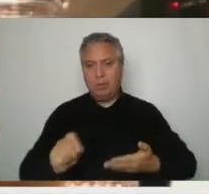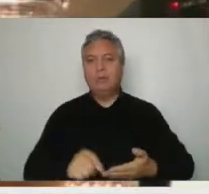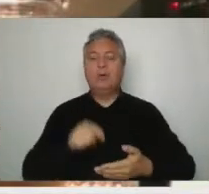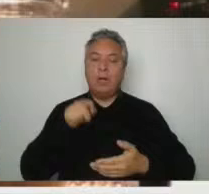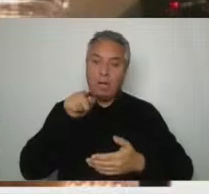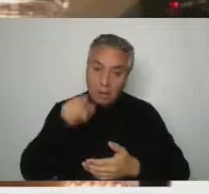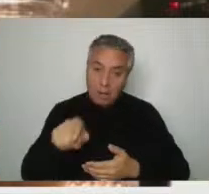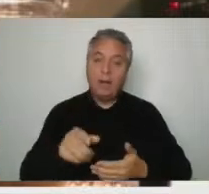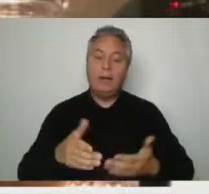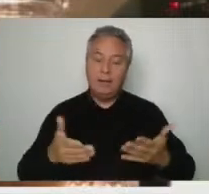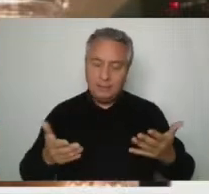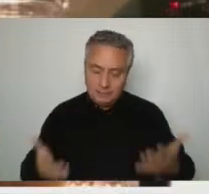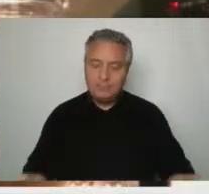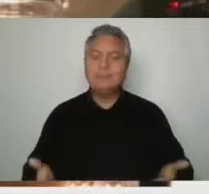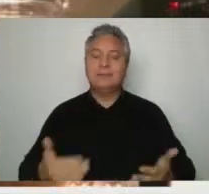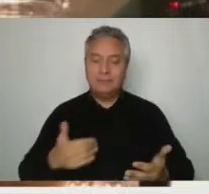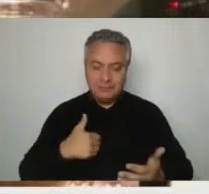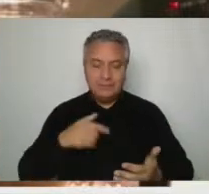the reasons why